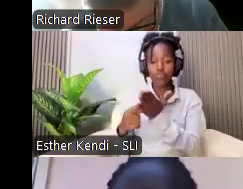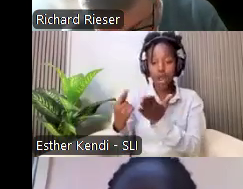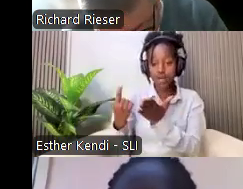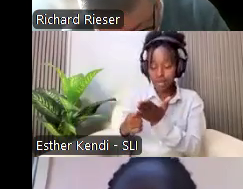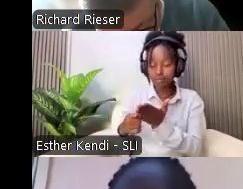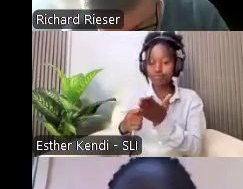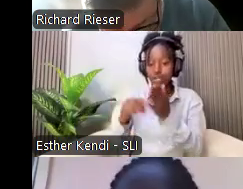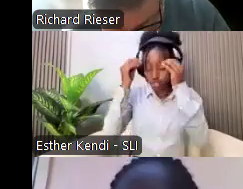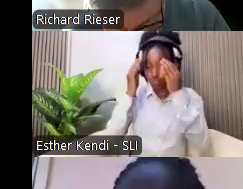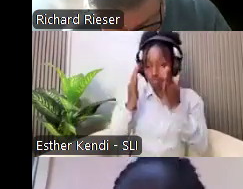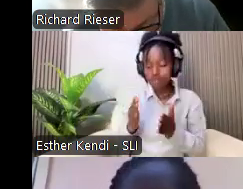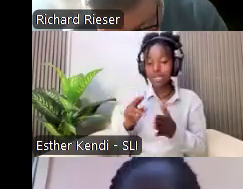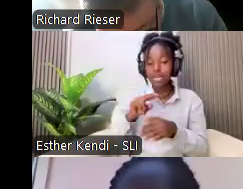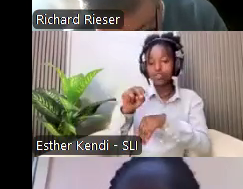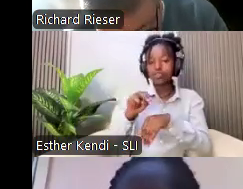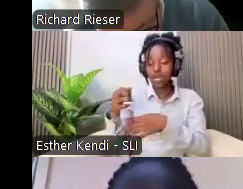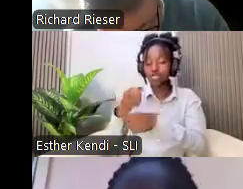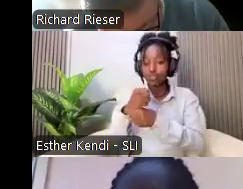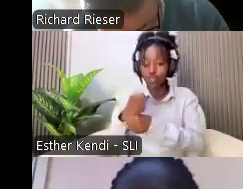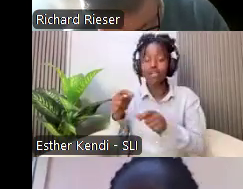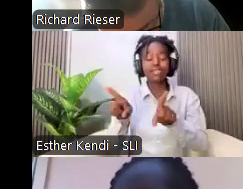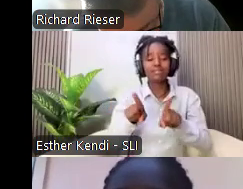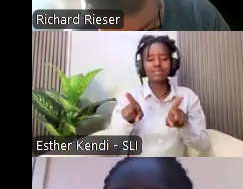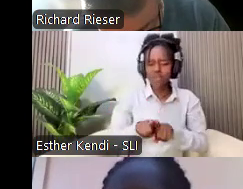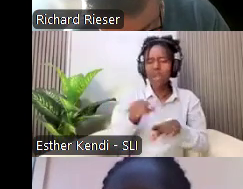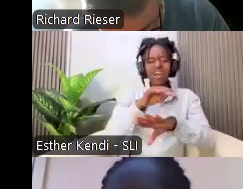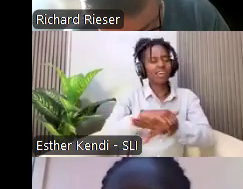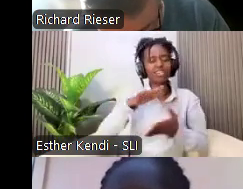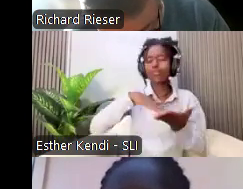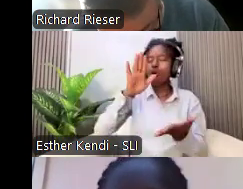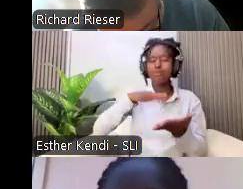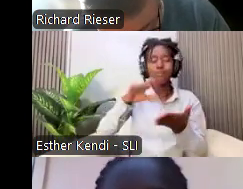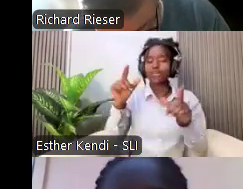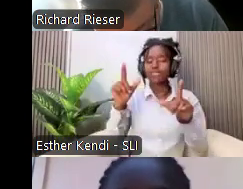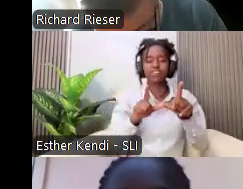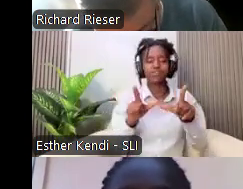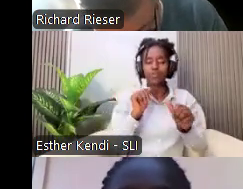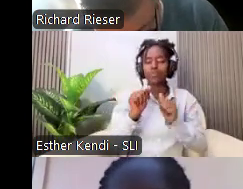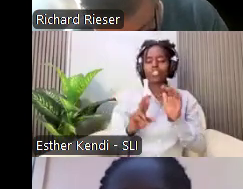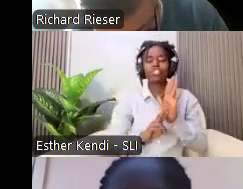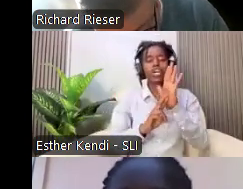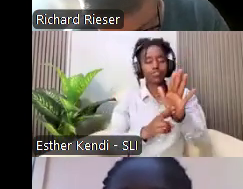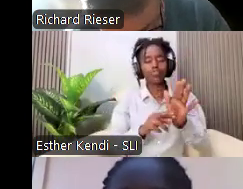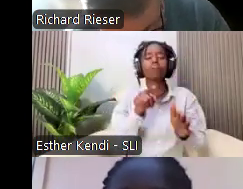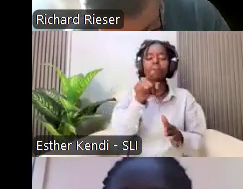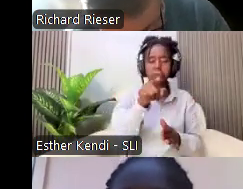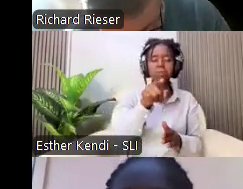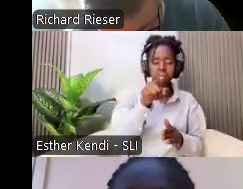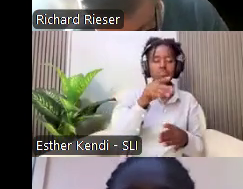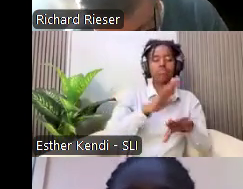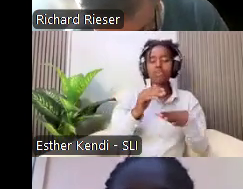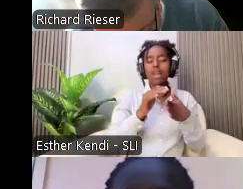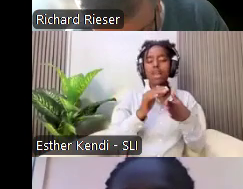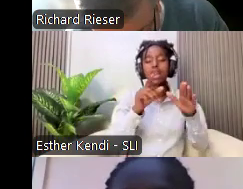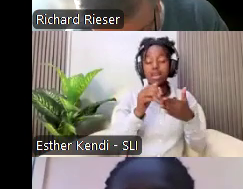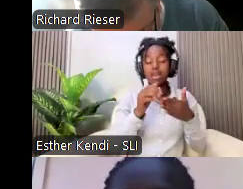Association. I got very many certificates for leadership, guard commander in patriotism. When